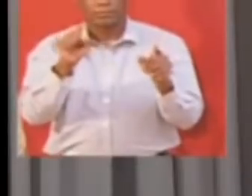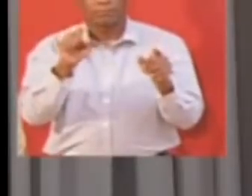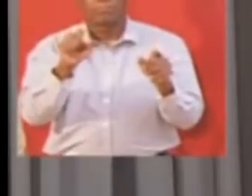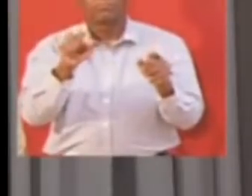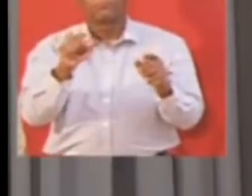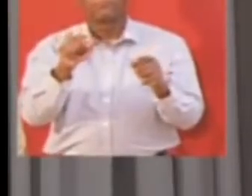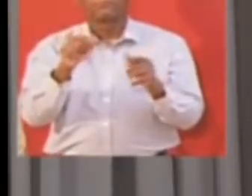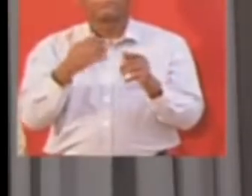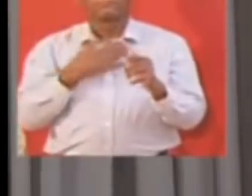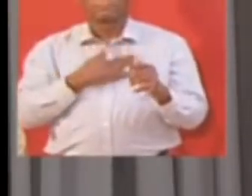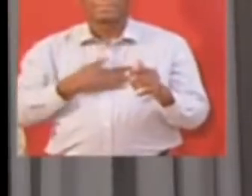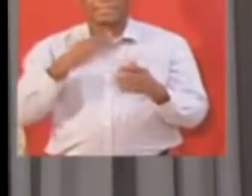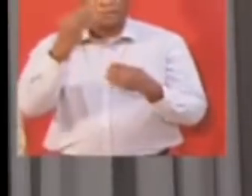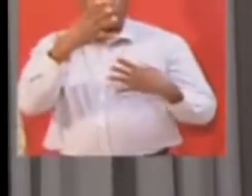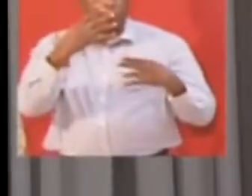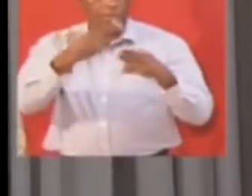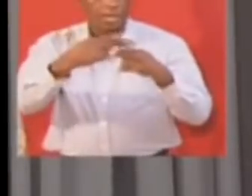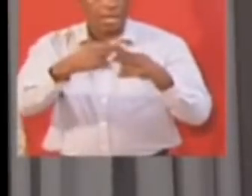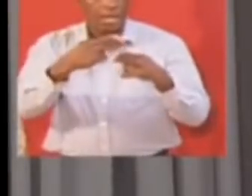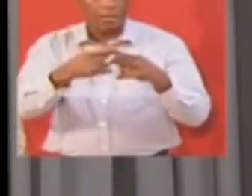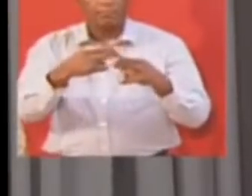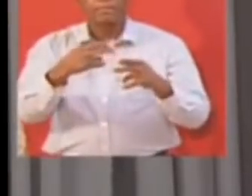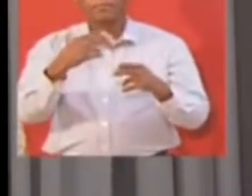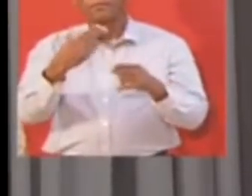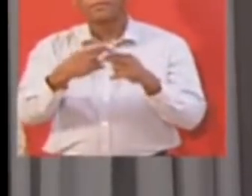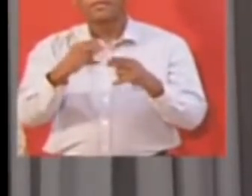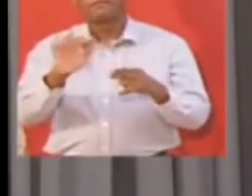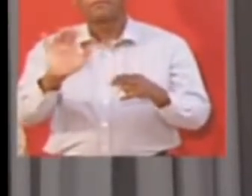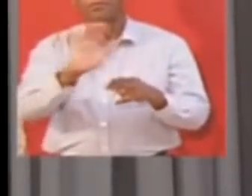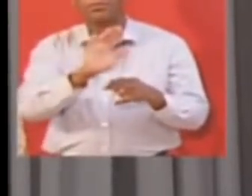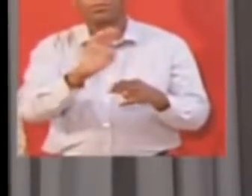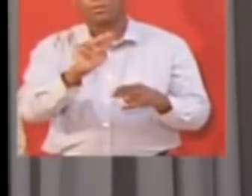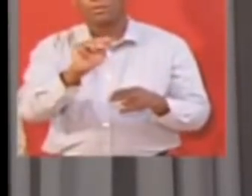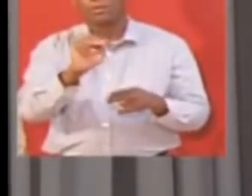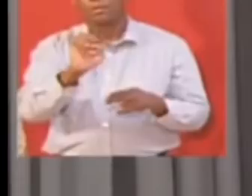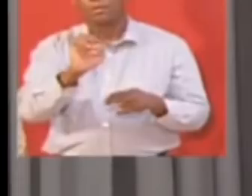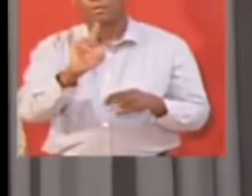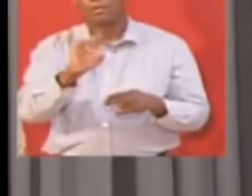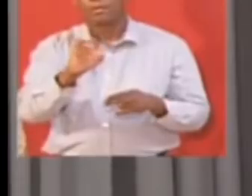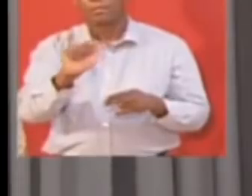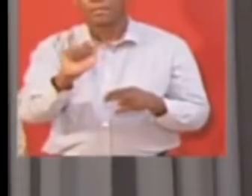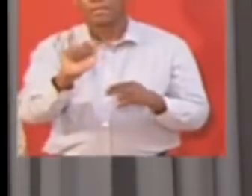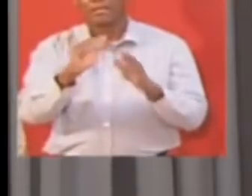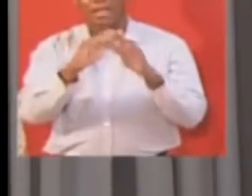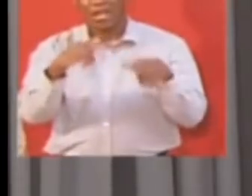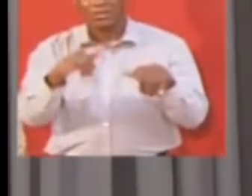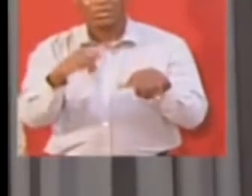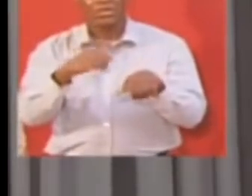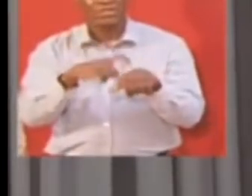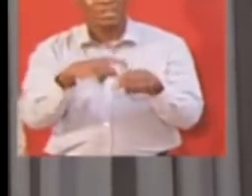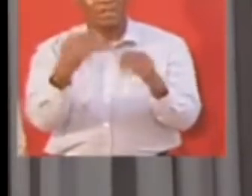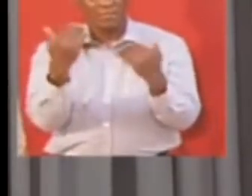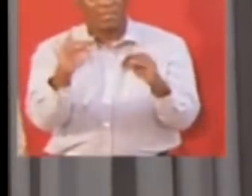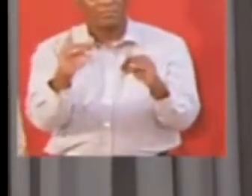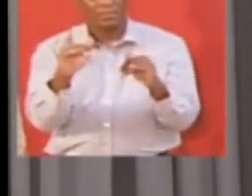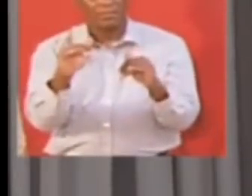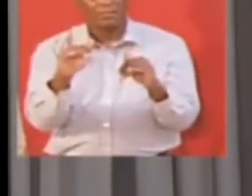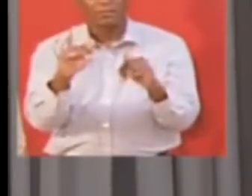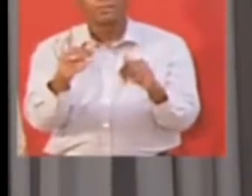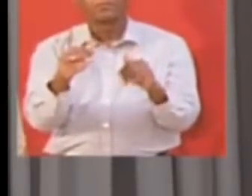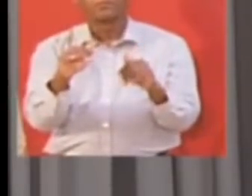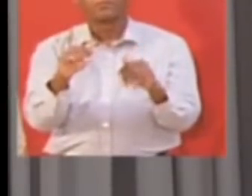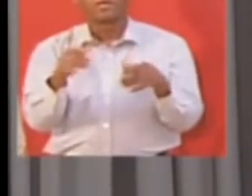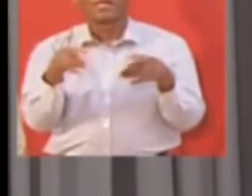of the media house that they represent before posing their question. Because our time is limited, we request please a maximum of